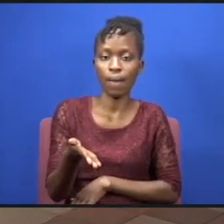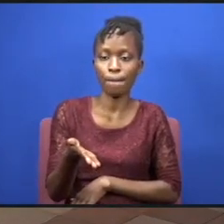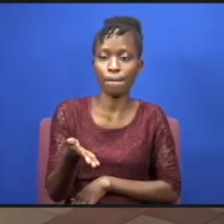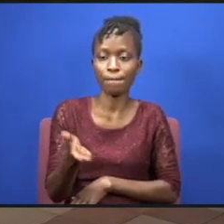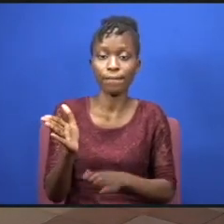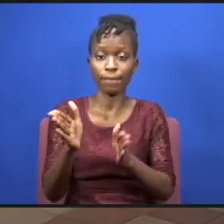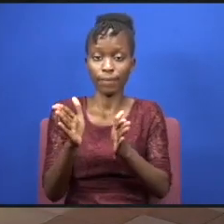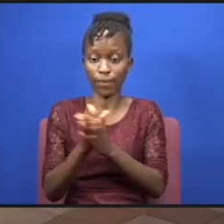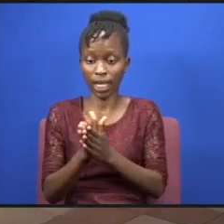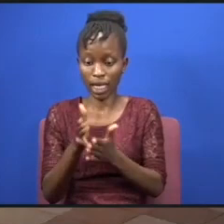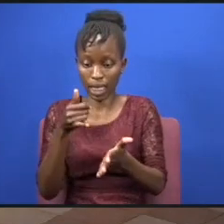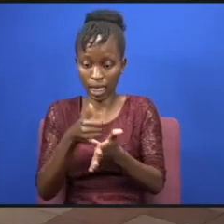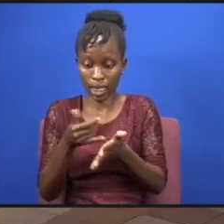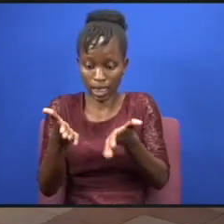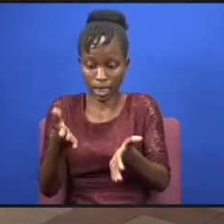me.